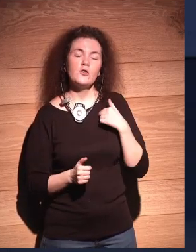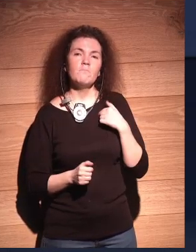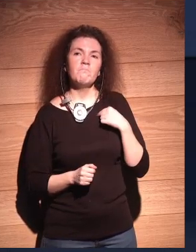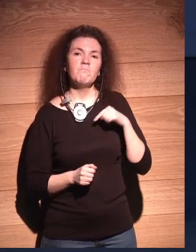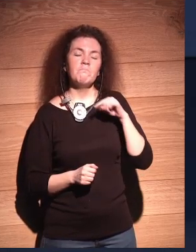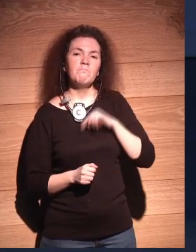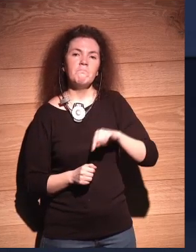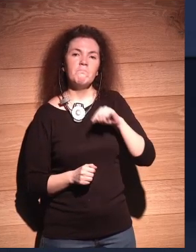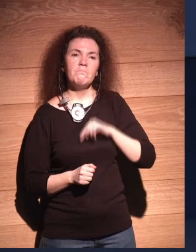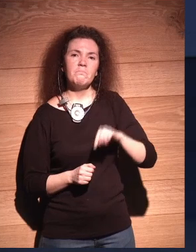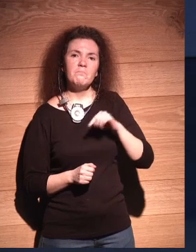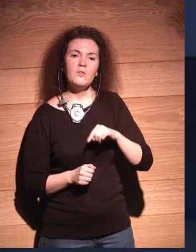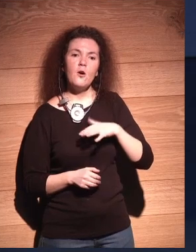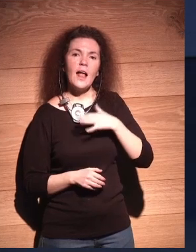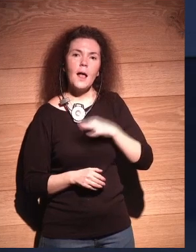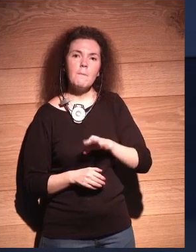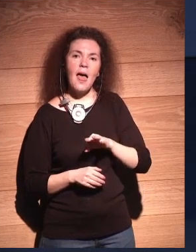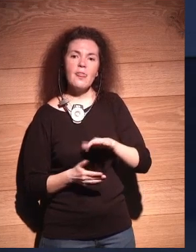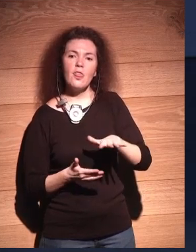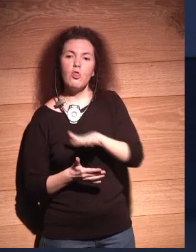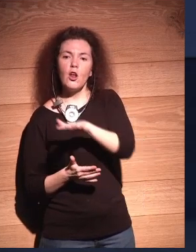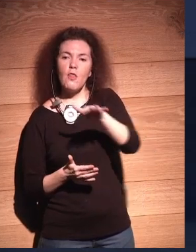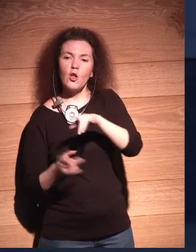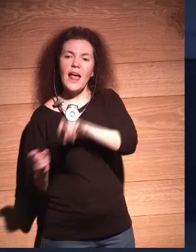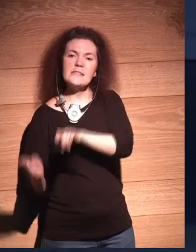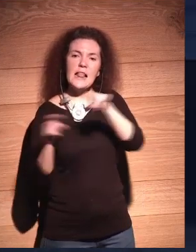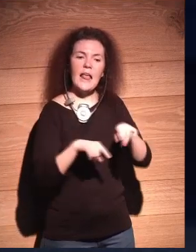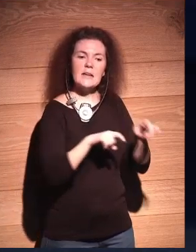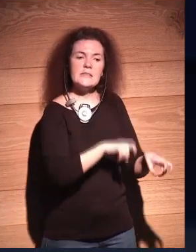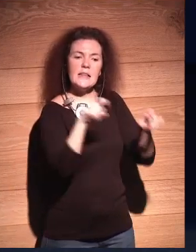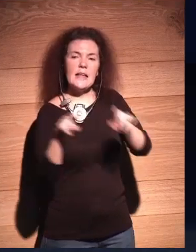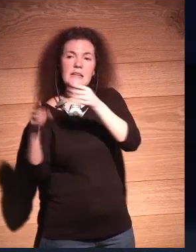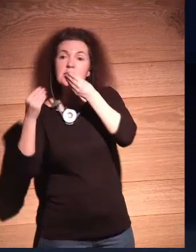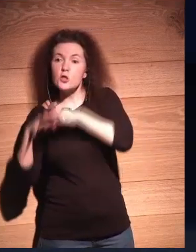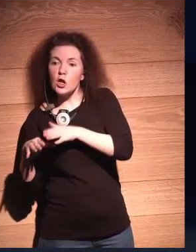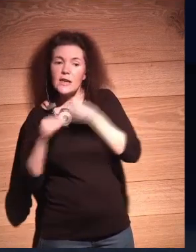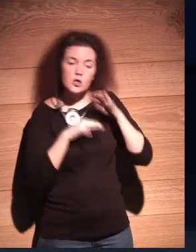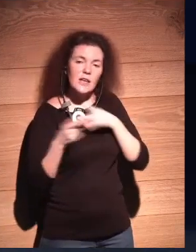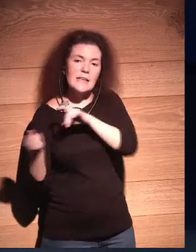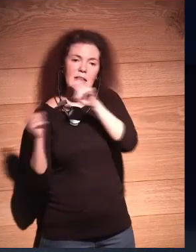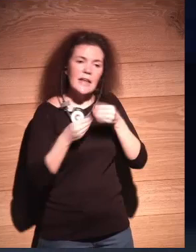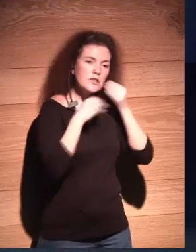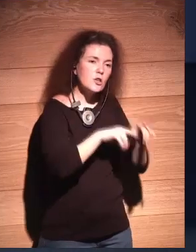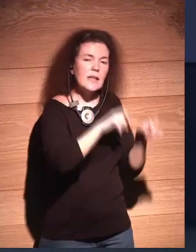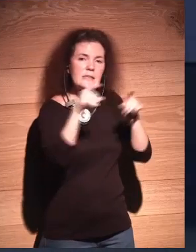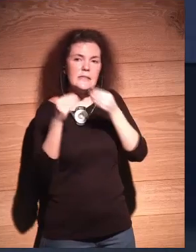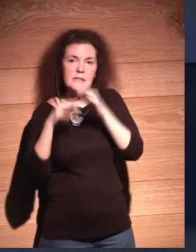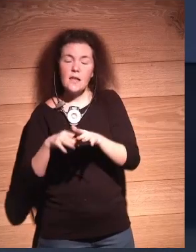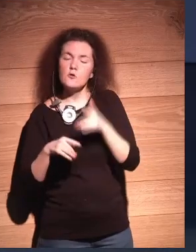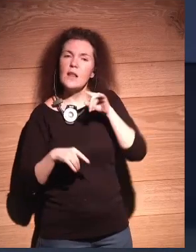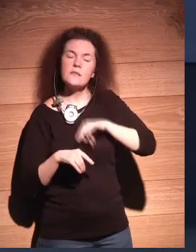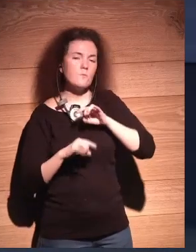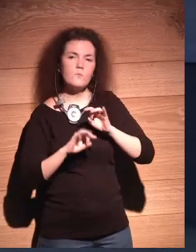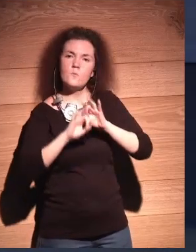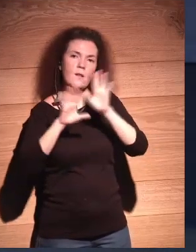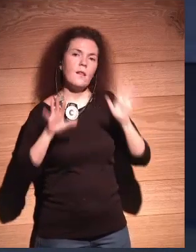from one place to another, from one story to another, really clearly. And so that was that